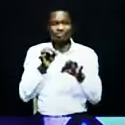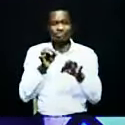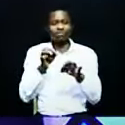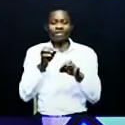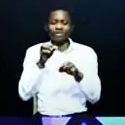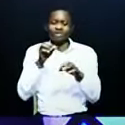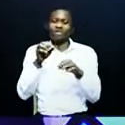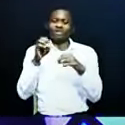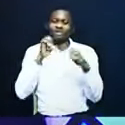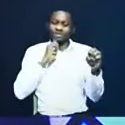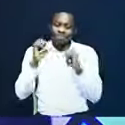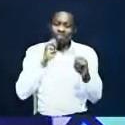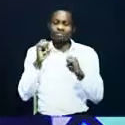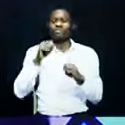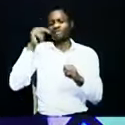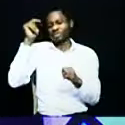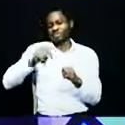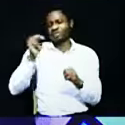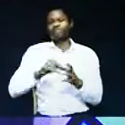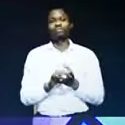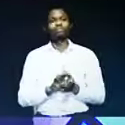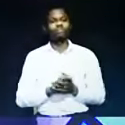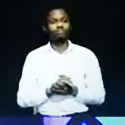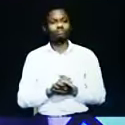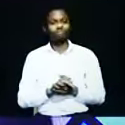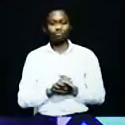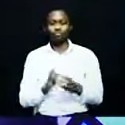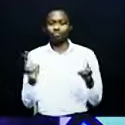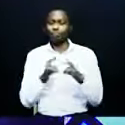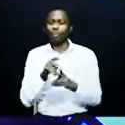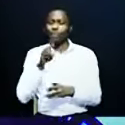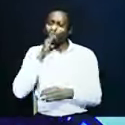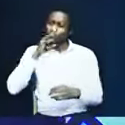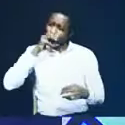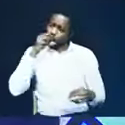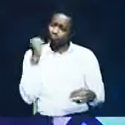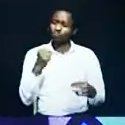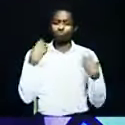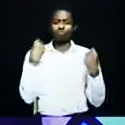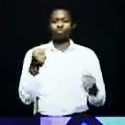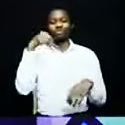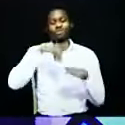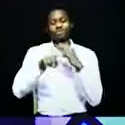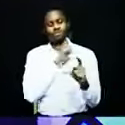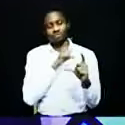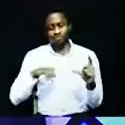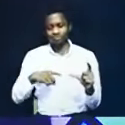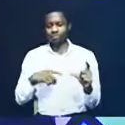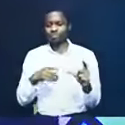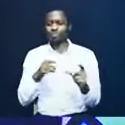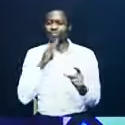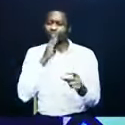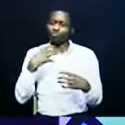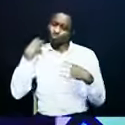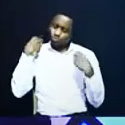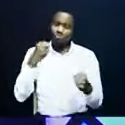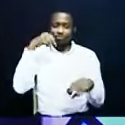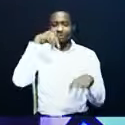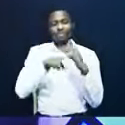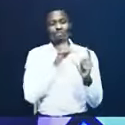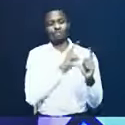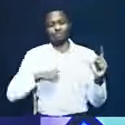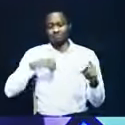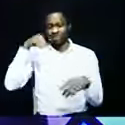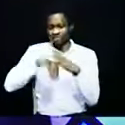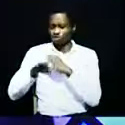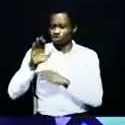Faswaba, now who firm the any day, pa? Be strong in the Lord. Ain't it Mahunya Din we radim? Be strong in the Lord. Mahunya Din we radim.